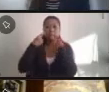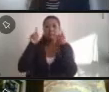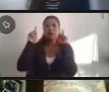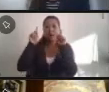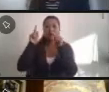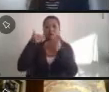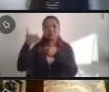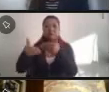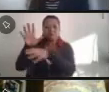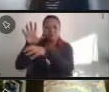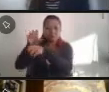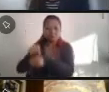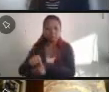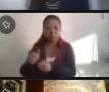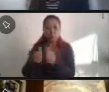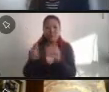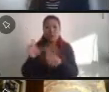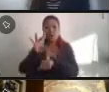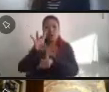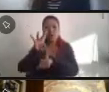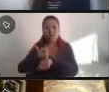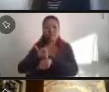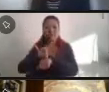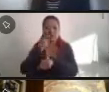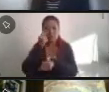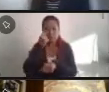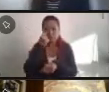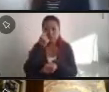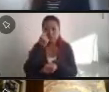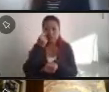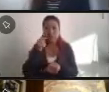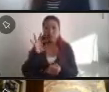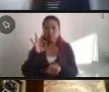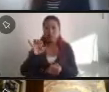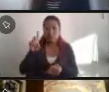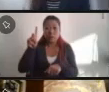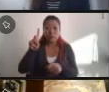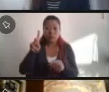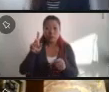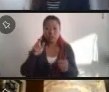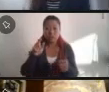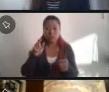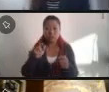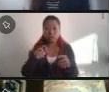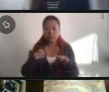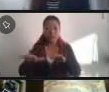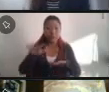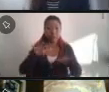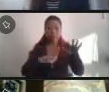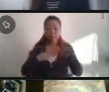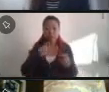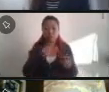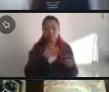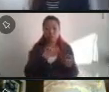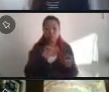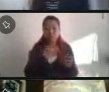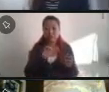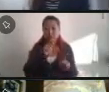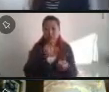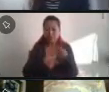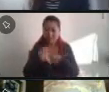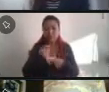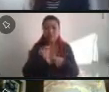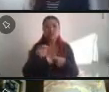being without the gravitational vector, fluid shifts, all of those kind of things. If you were to then use a